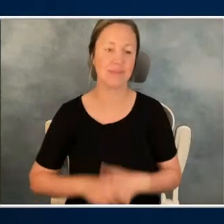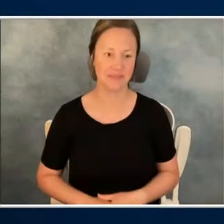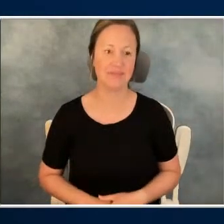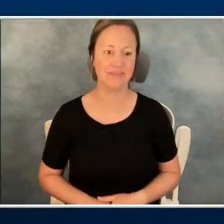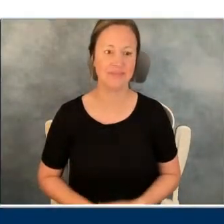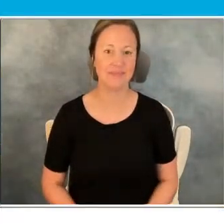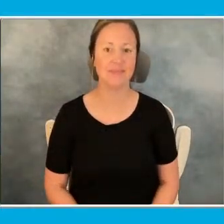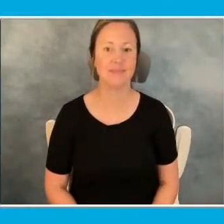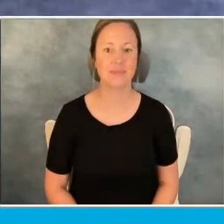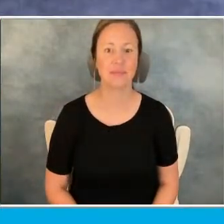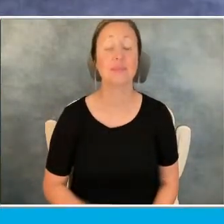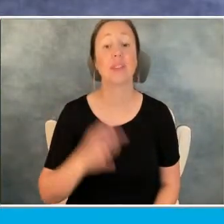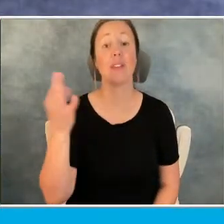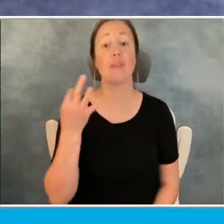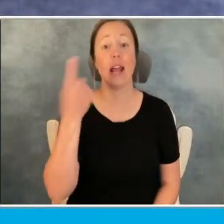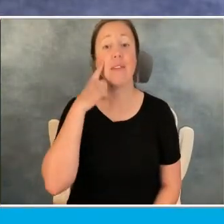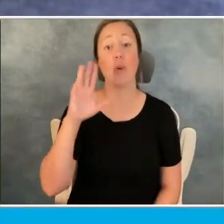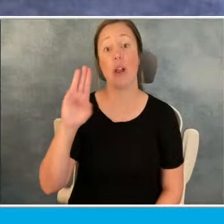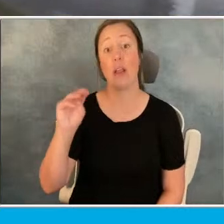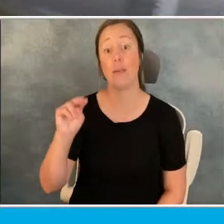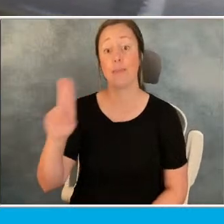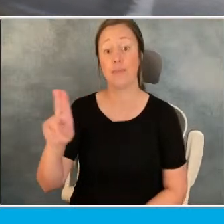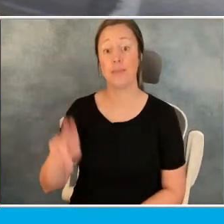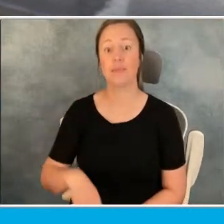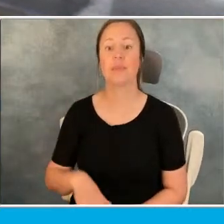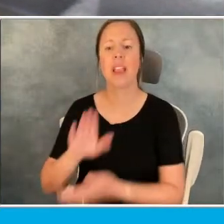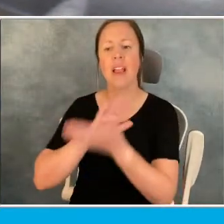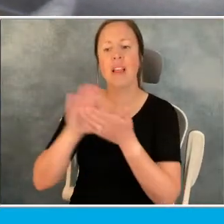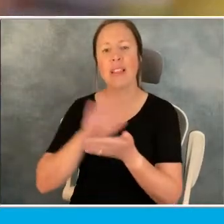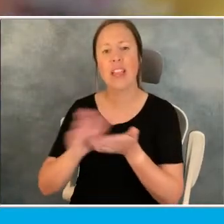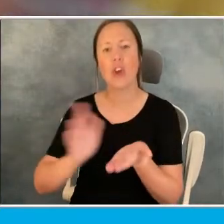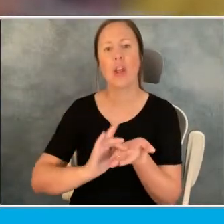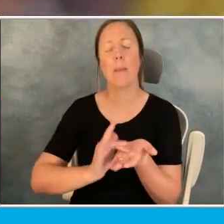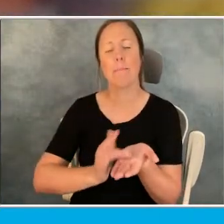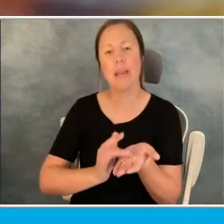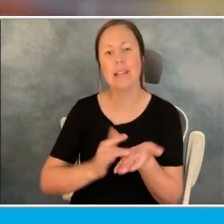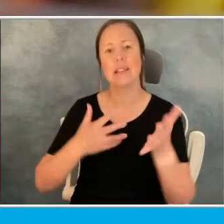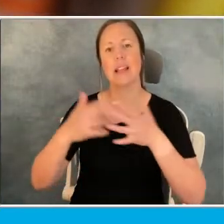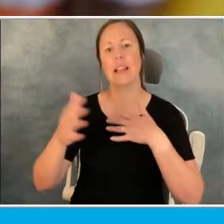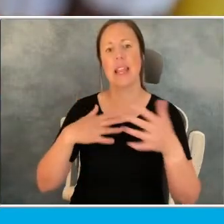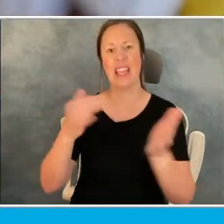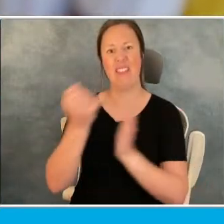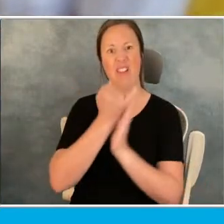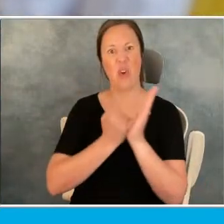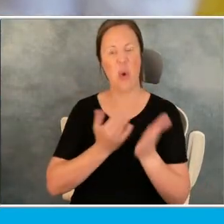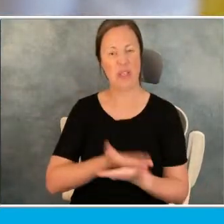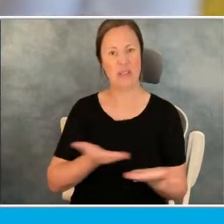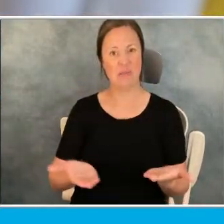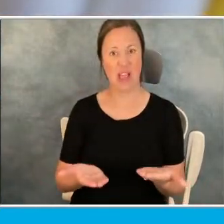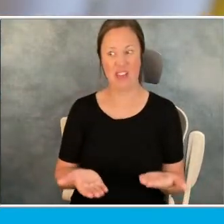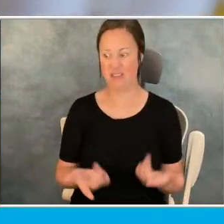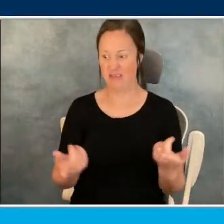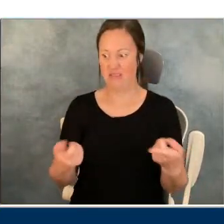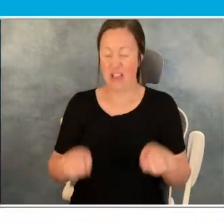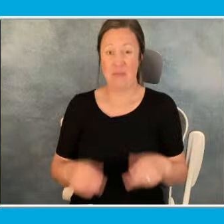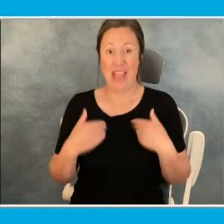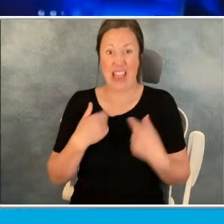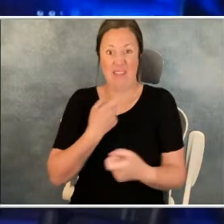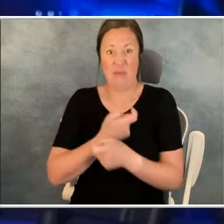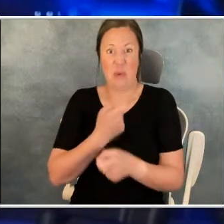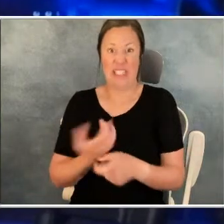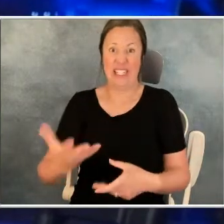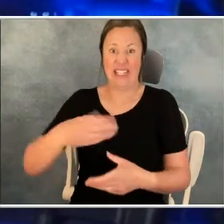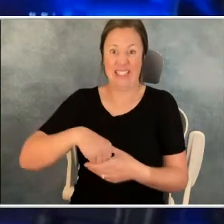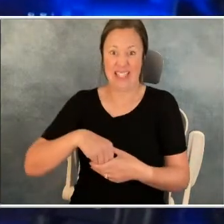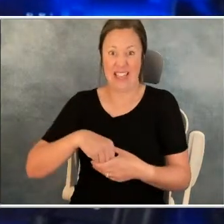Morning Medical Update, household cleaners, medications, even art supplies. Chances are there's poison in your home. I'm